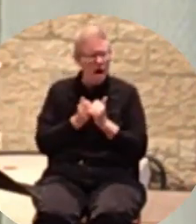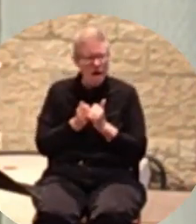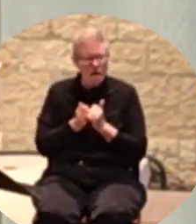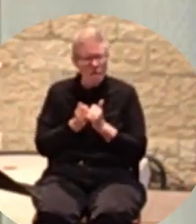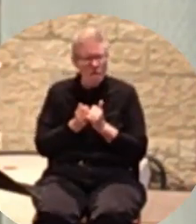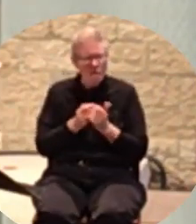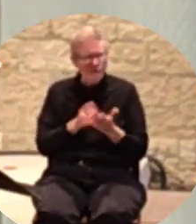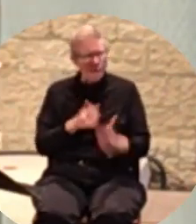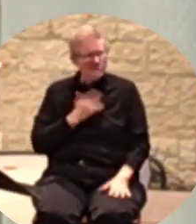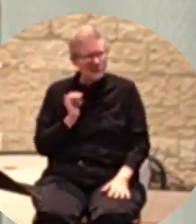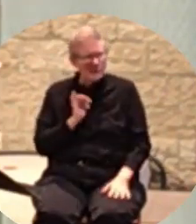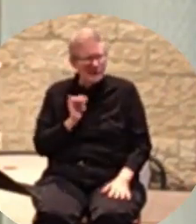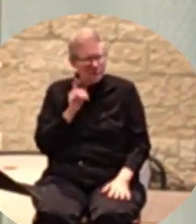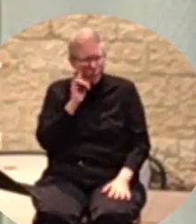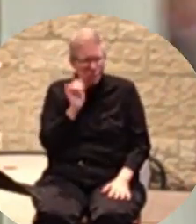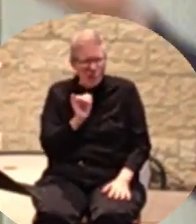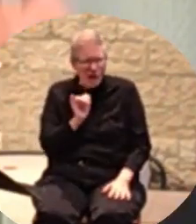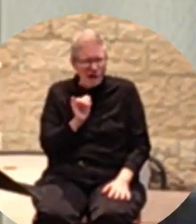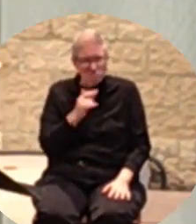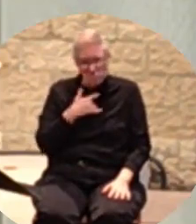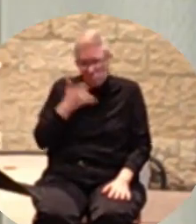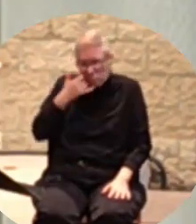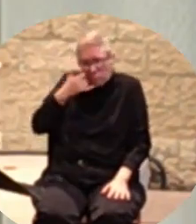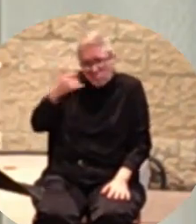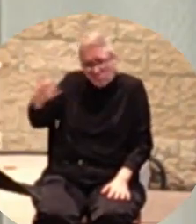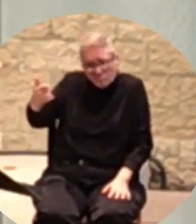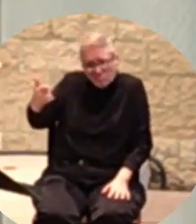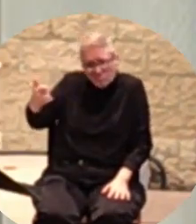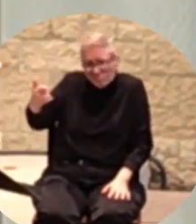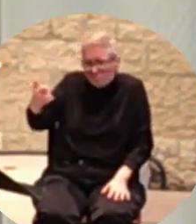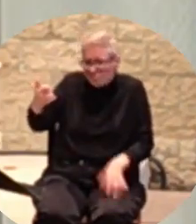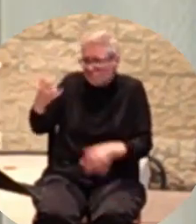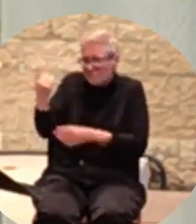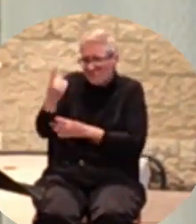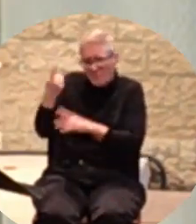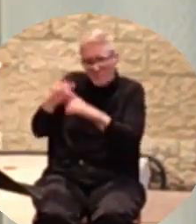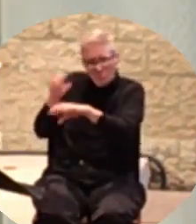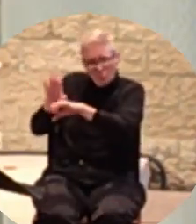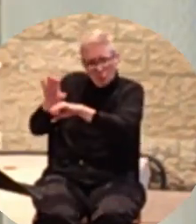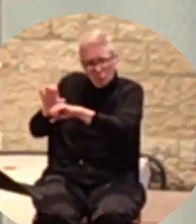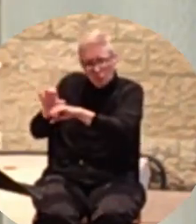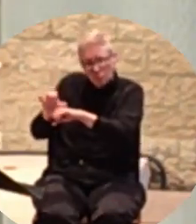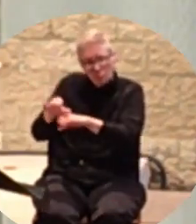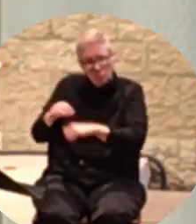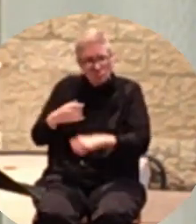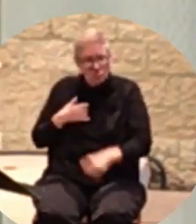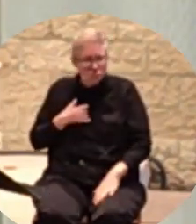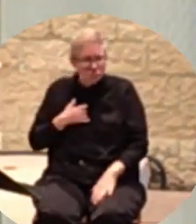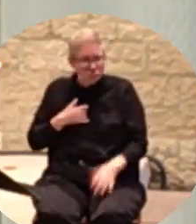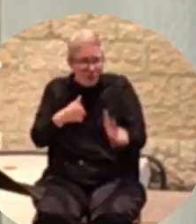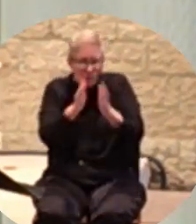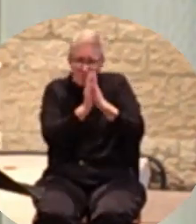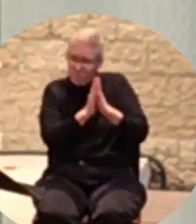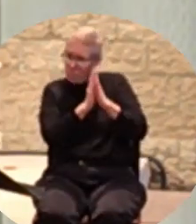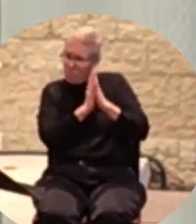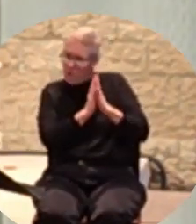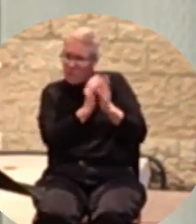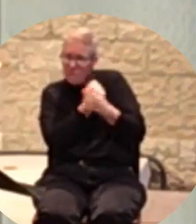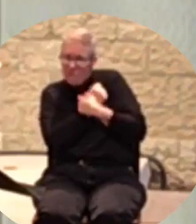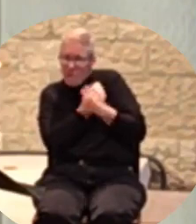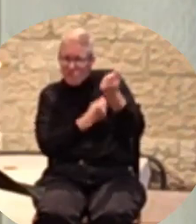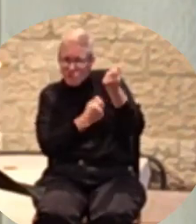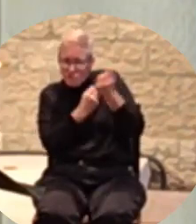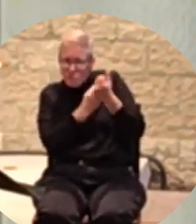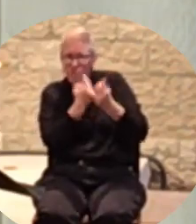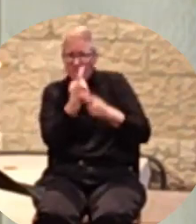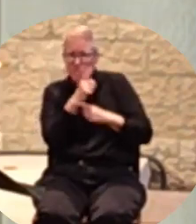today? Is it a phone call to one of our congregants? Is it a prayer? A prayer of love and support